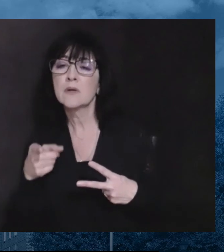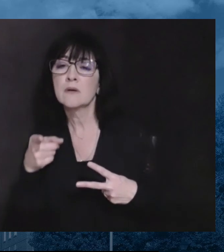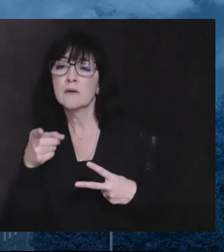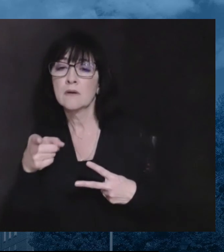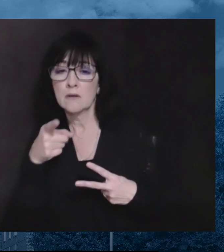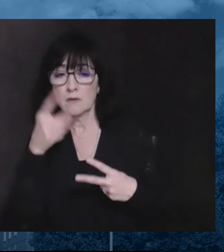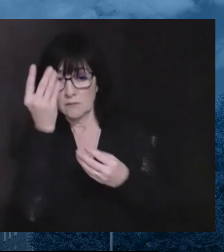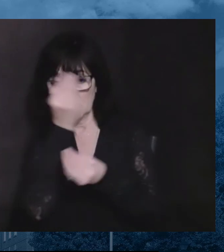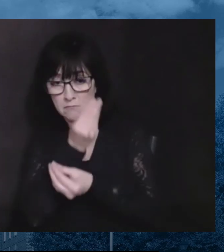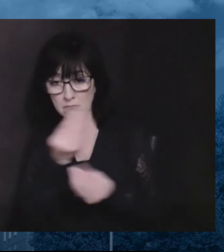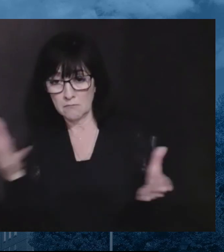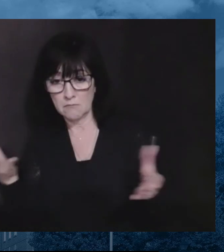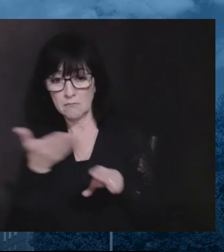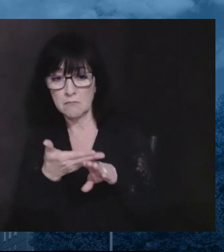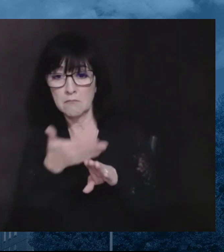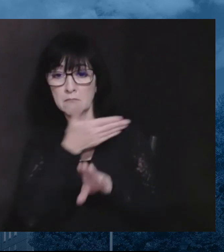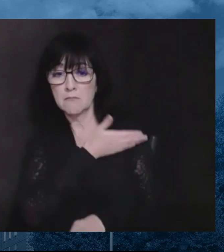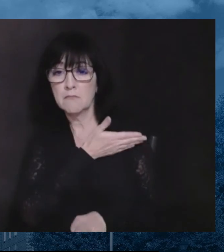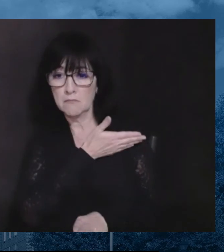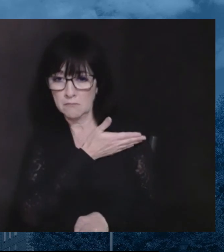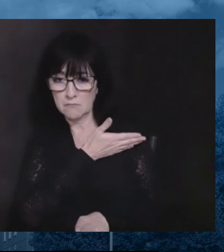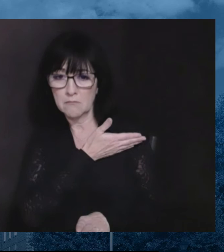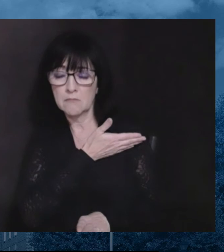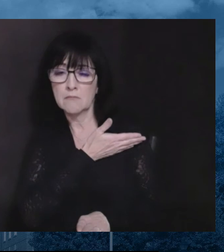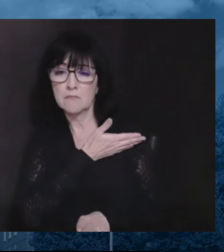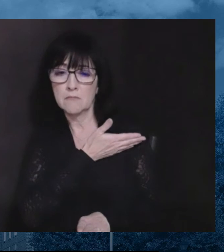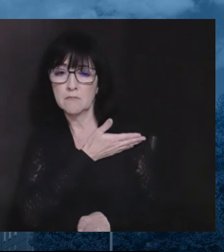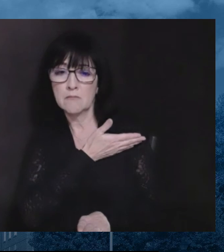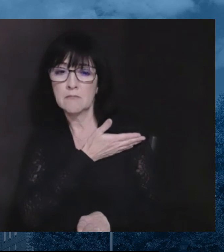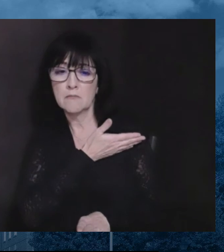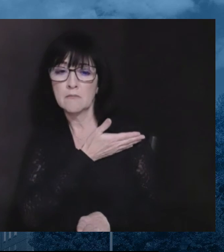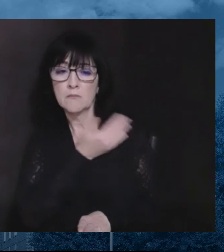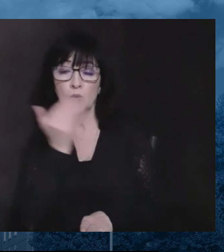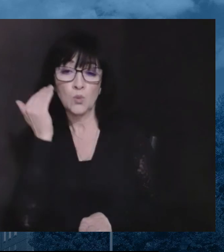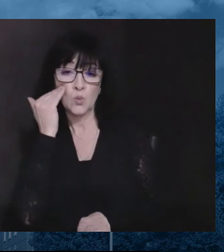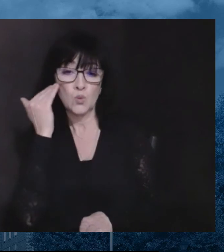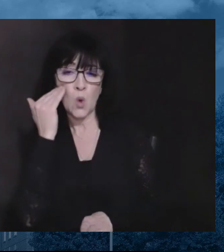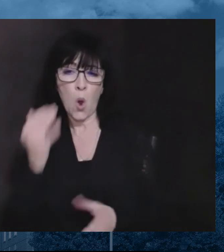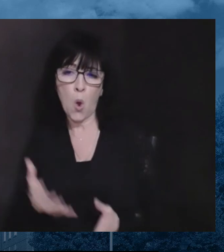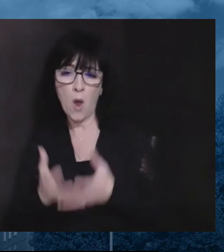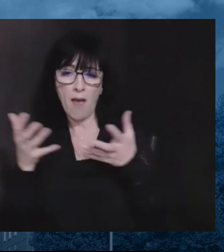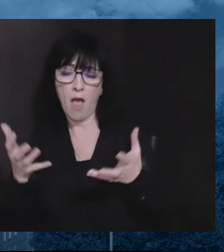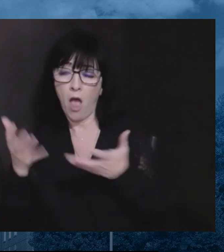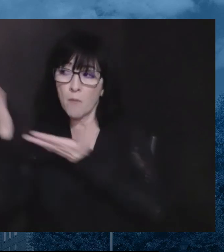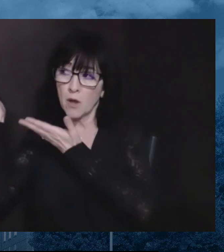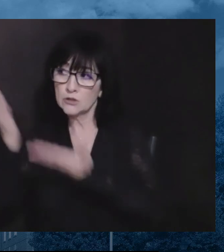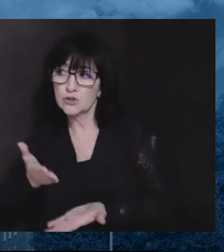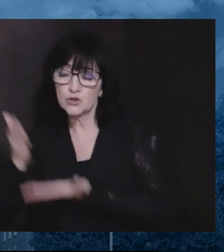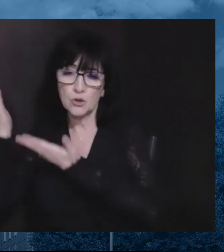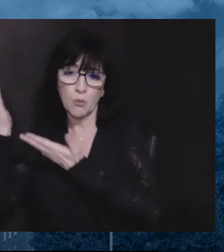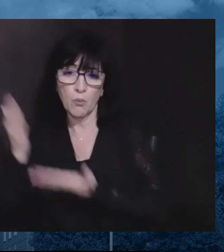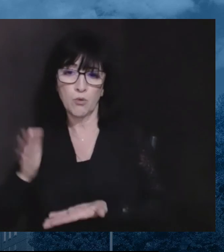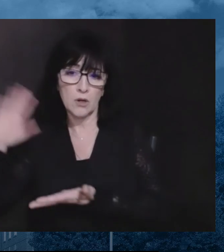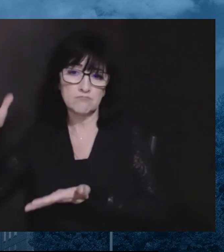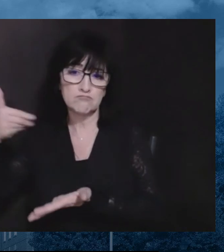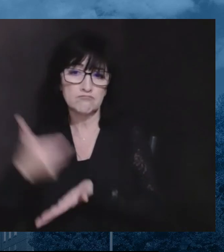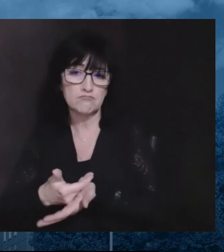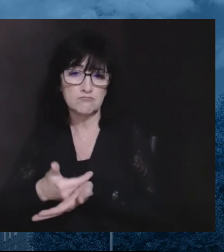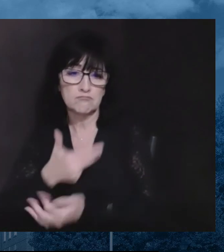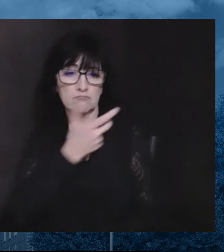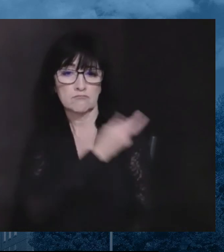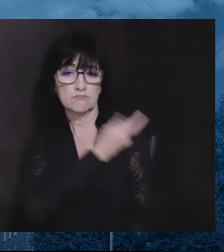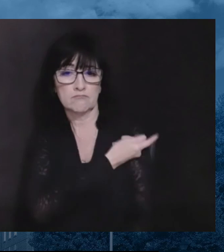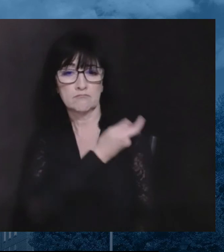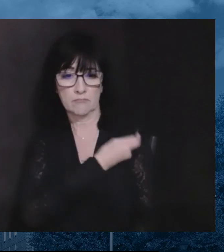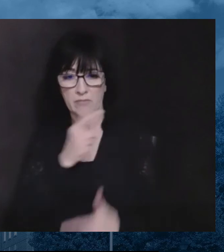in terms of how much additional vaccine is coming, when that will be, and how does that affect your ability to